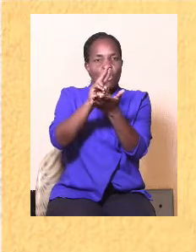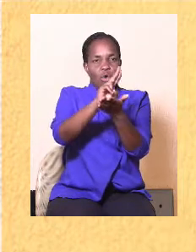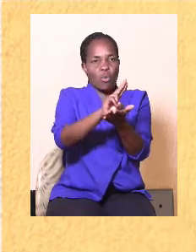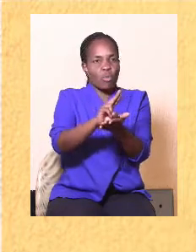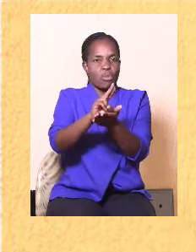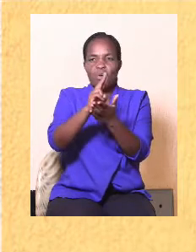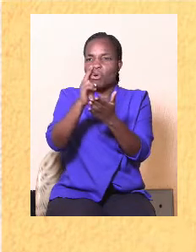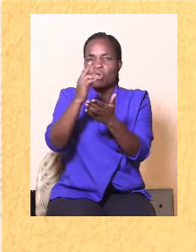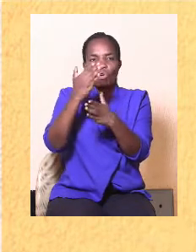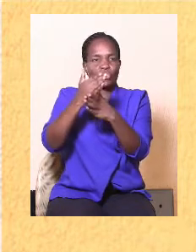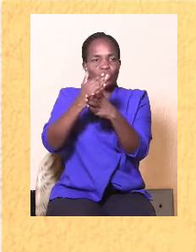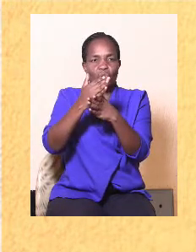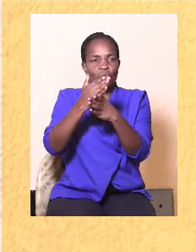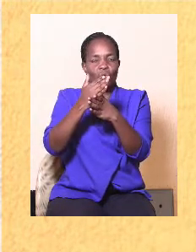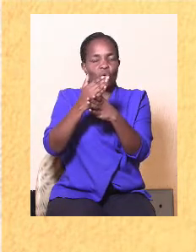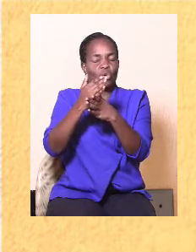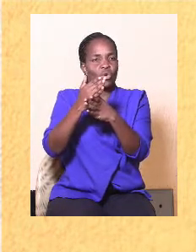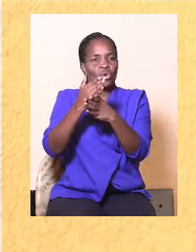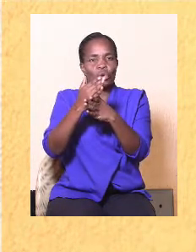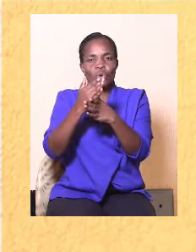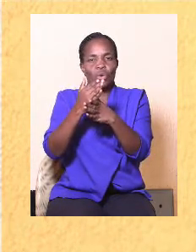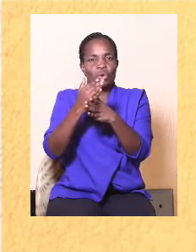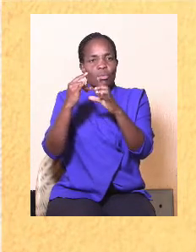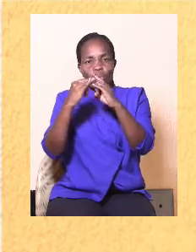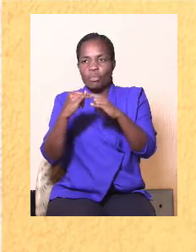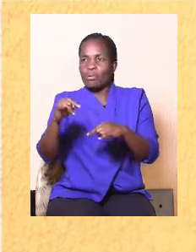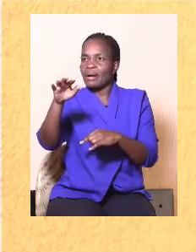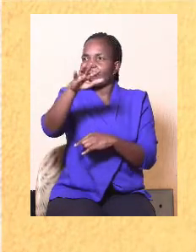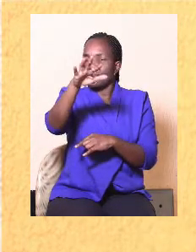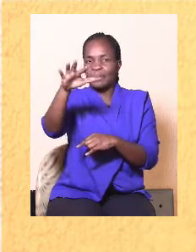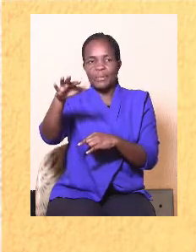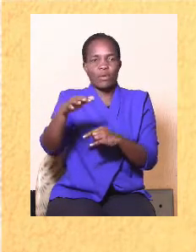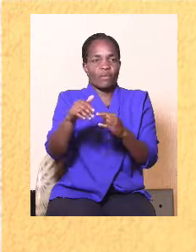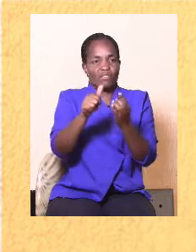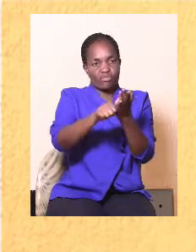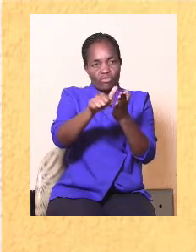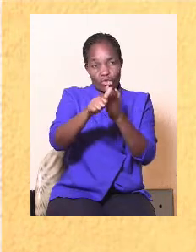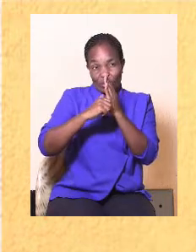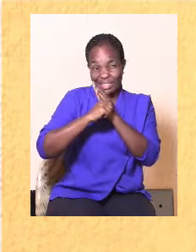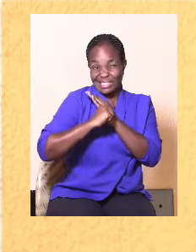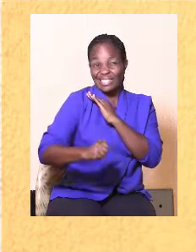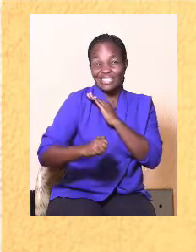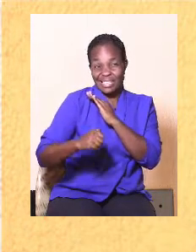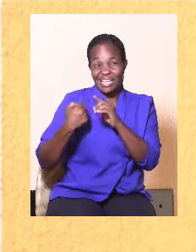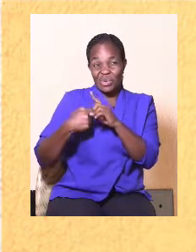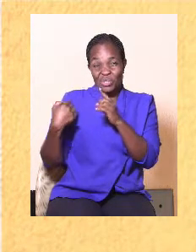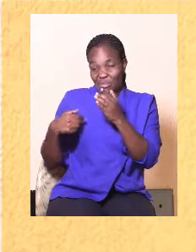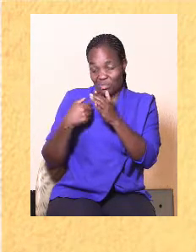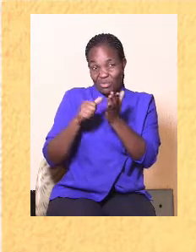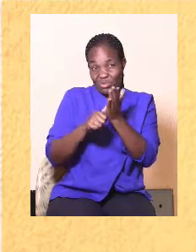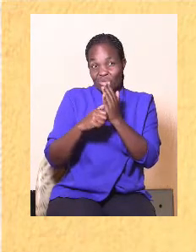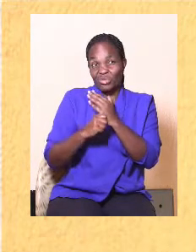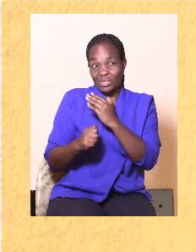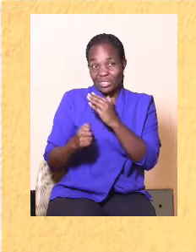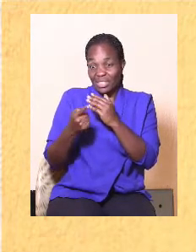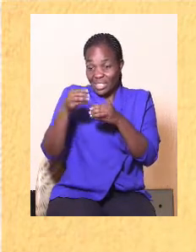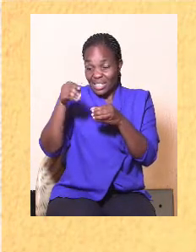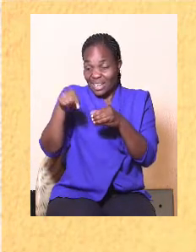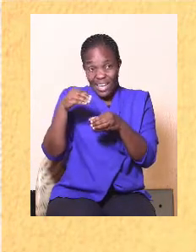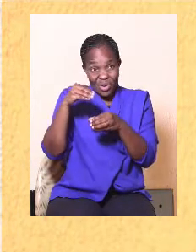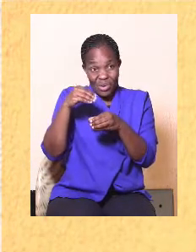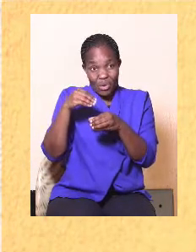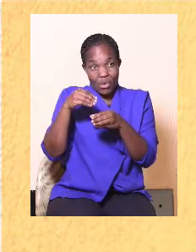job, you are on our tax database because you are paying tax, you don't qualify, because there's a